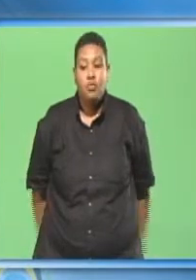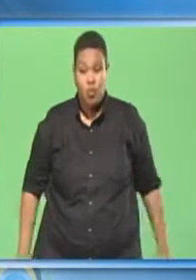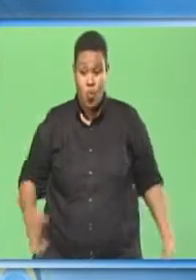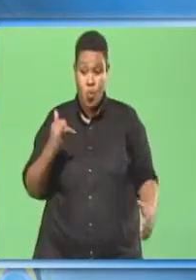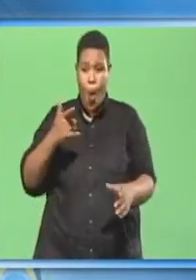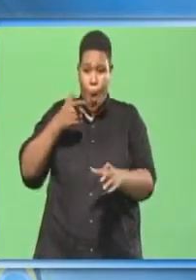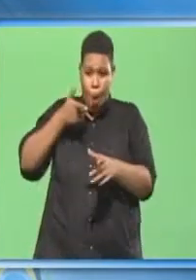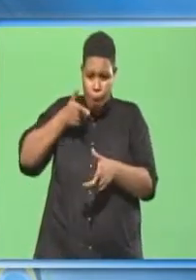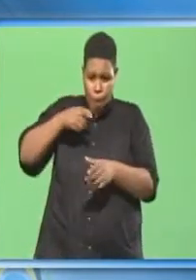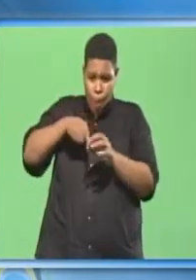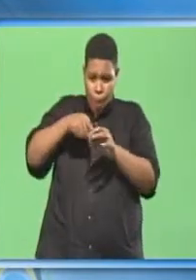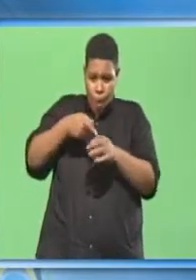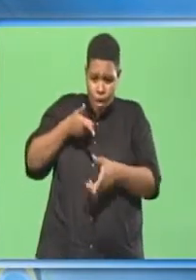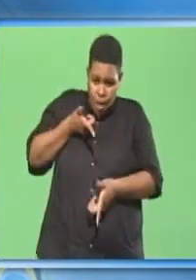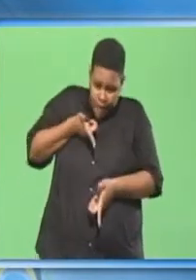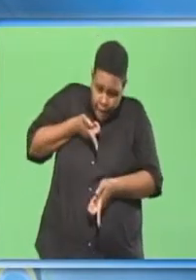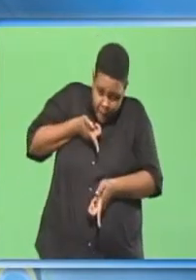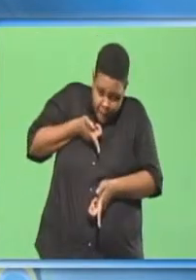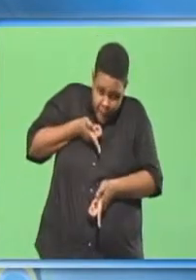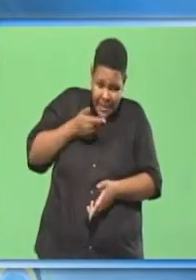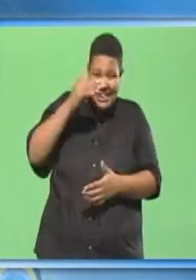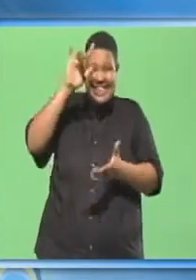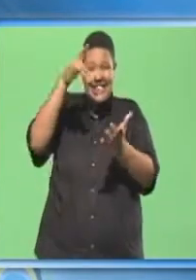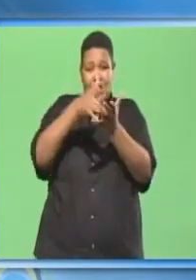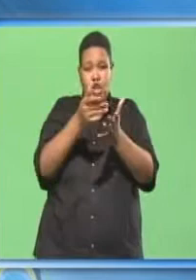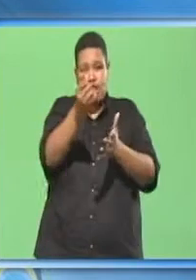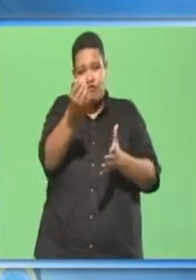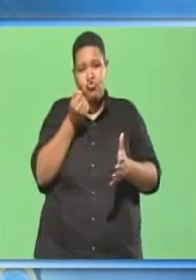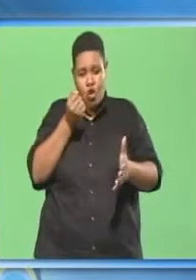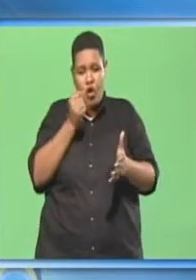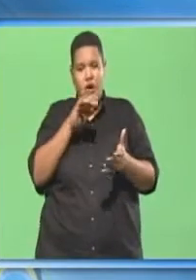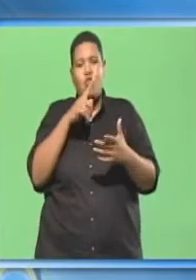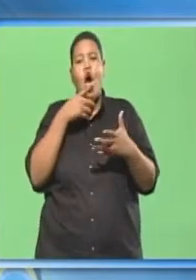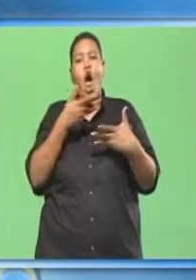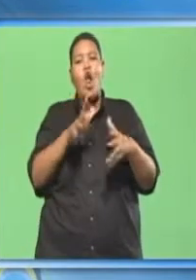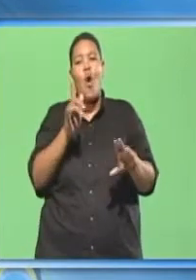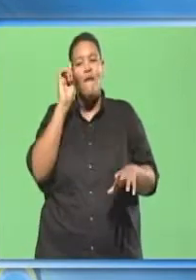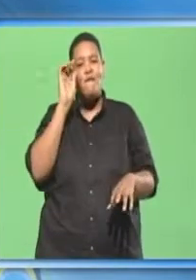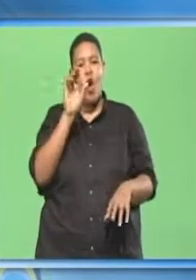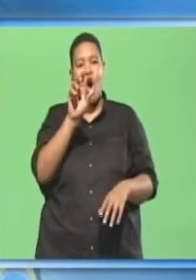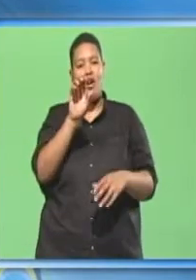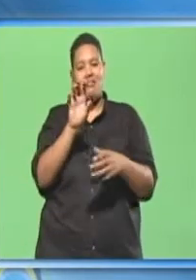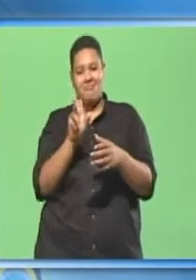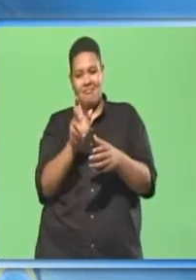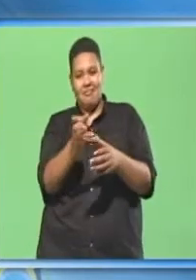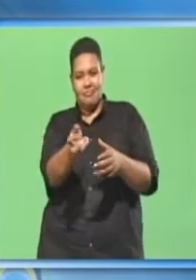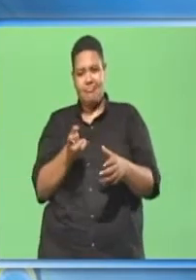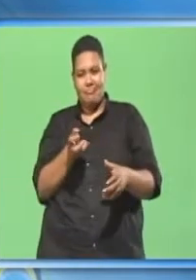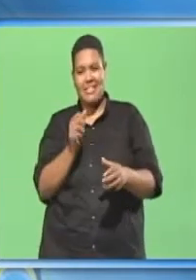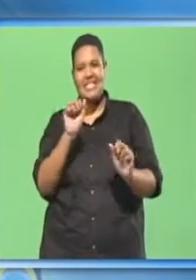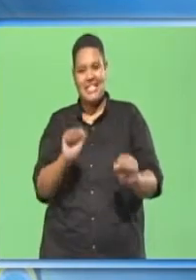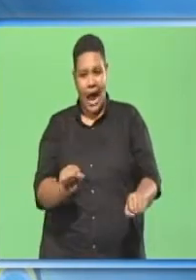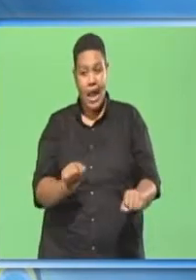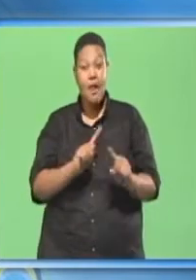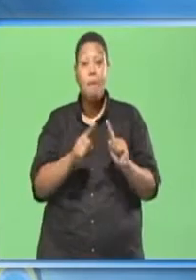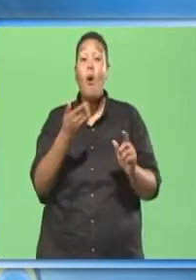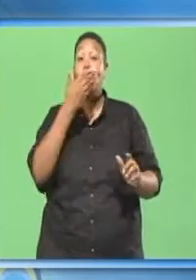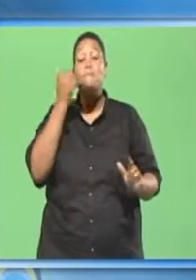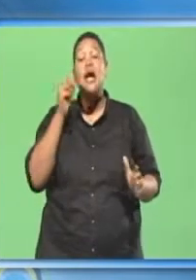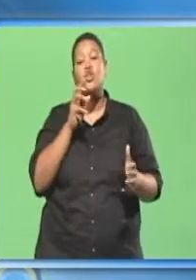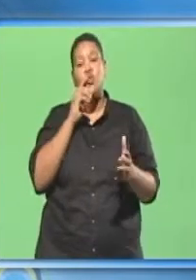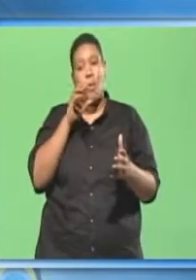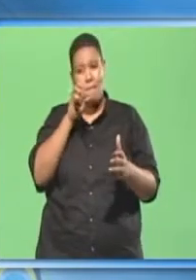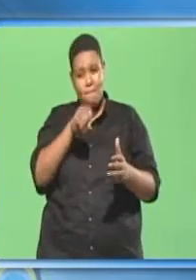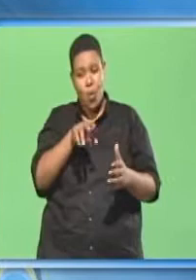Bore a hole in the center of the drawer front. This is to facilitate the fixing of a knob. However, it is best to install the